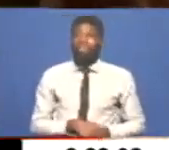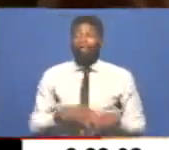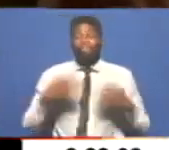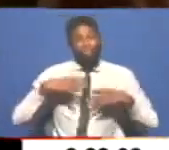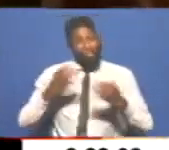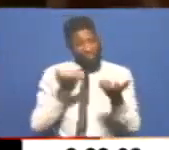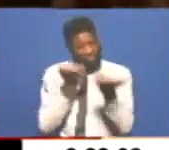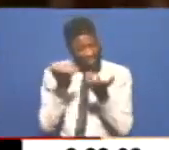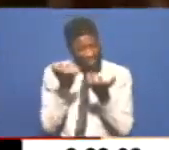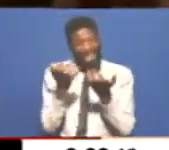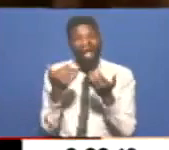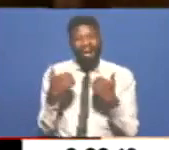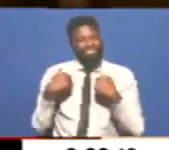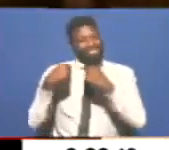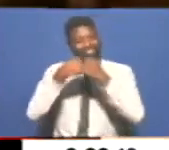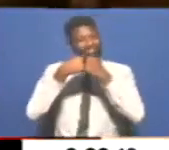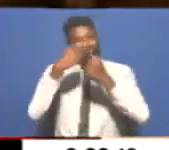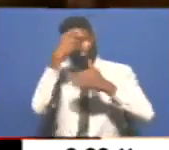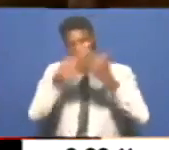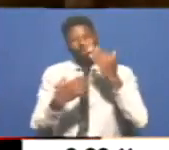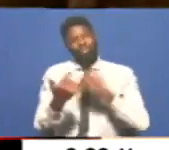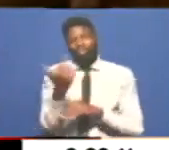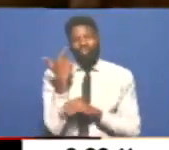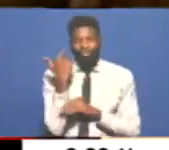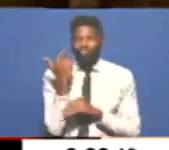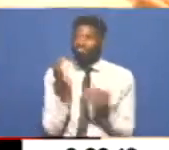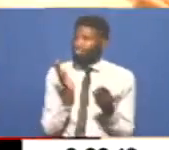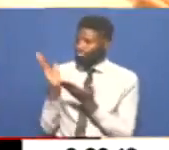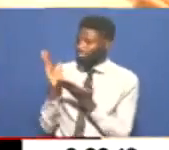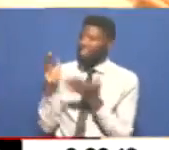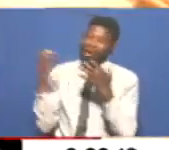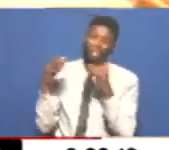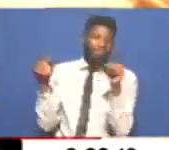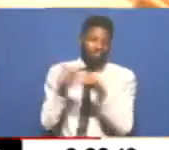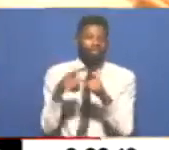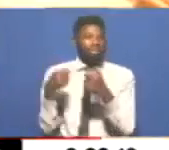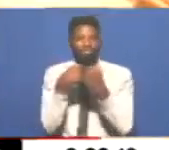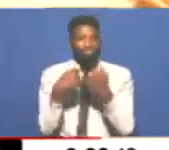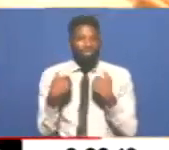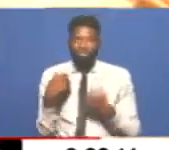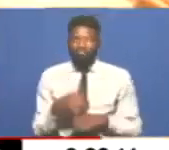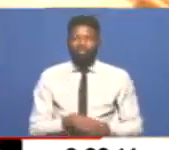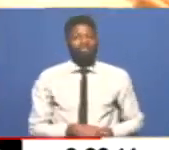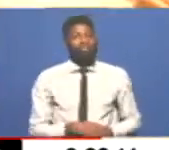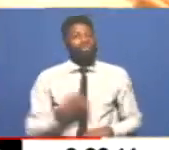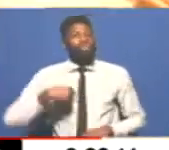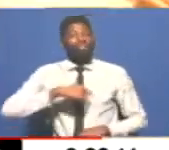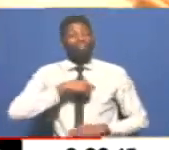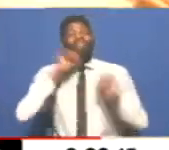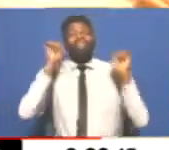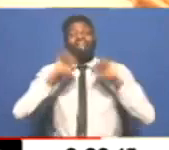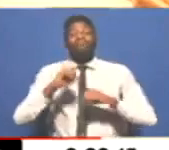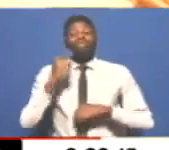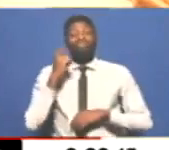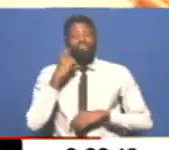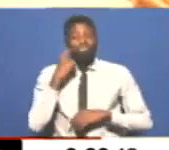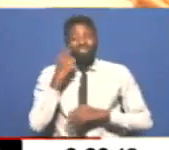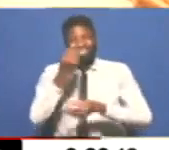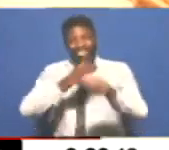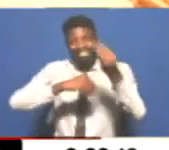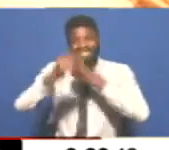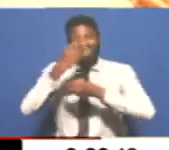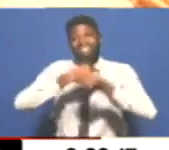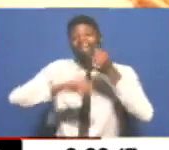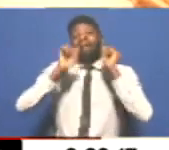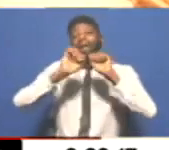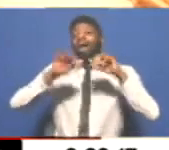confronted by numerous challenges. This company is no different. How can we get into retailing? How do we do retailing in Kenya? How